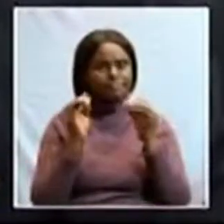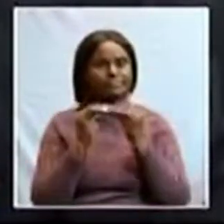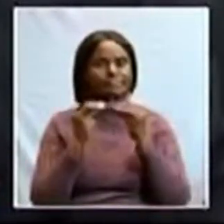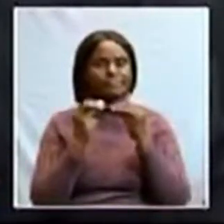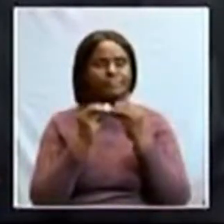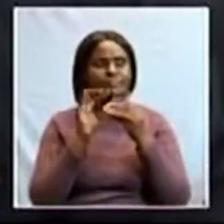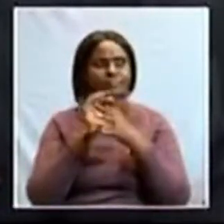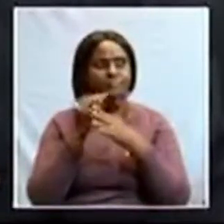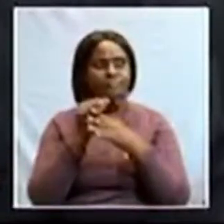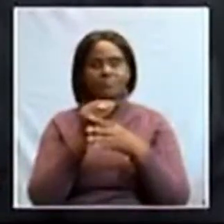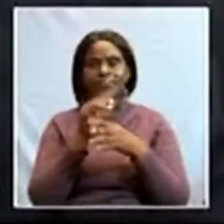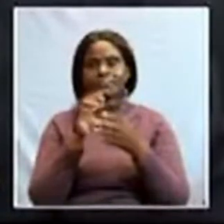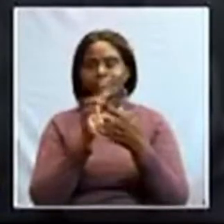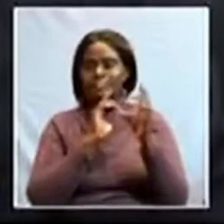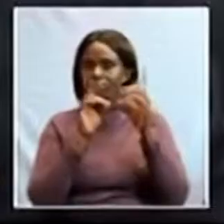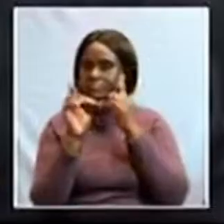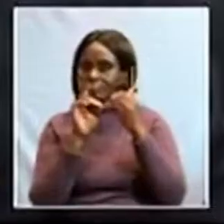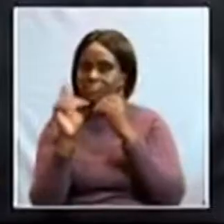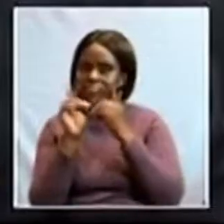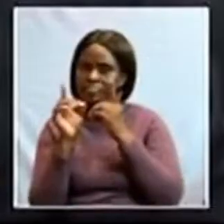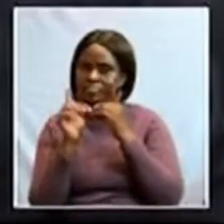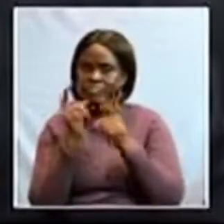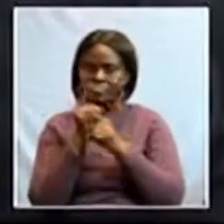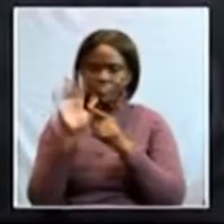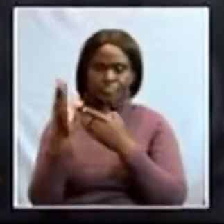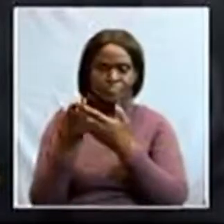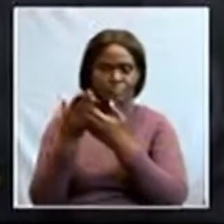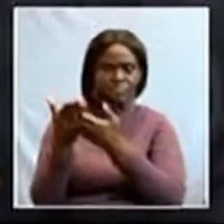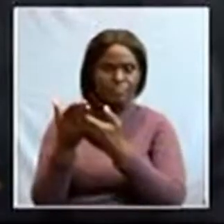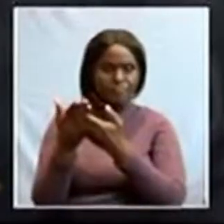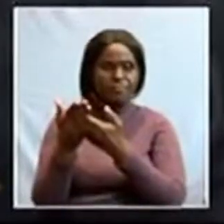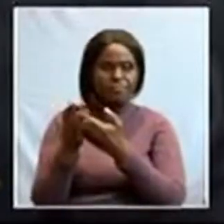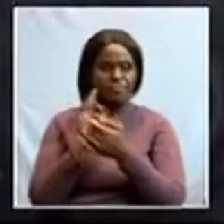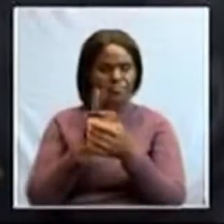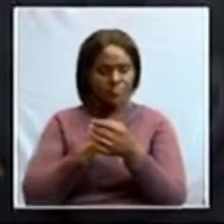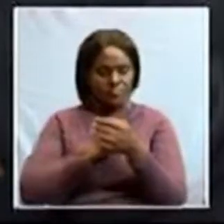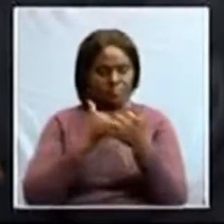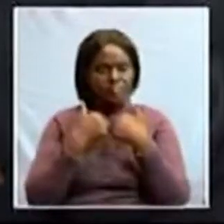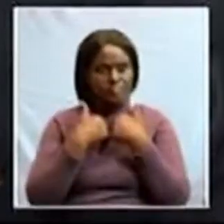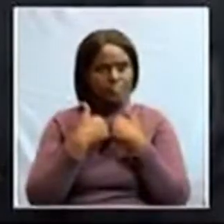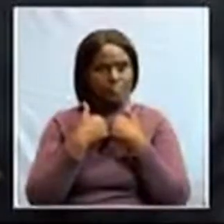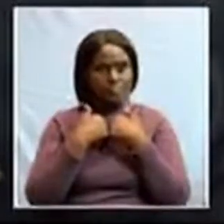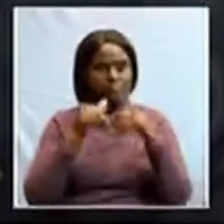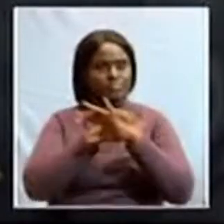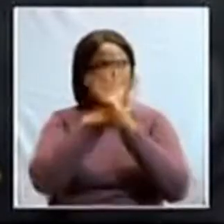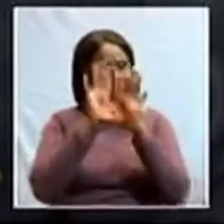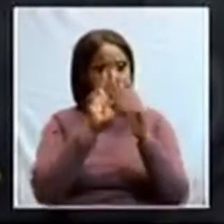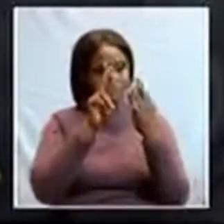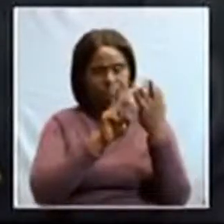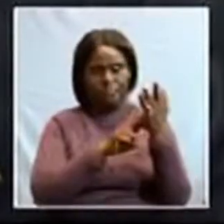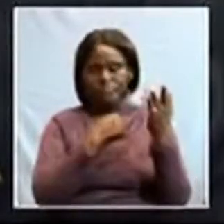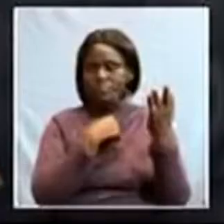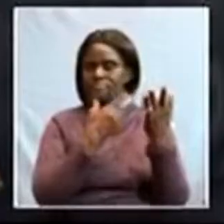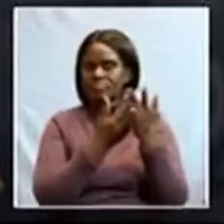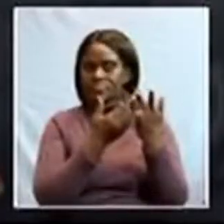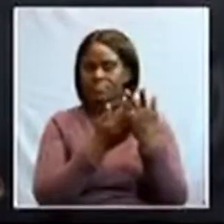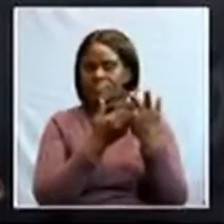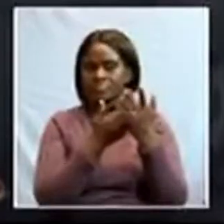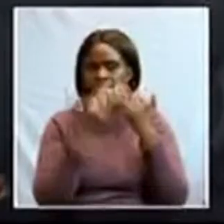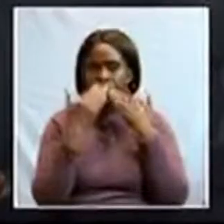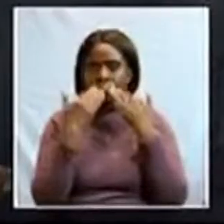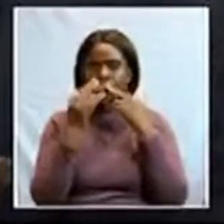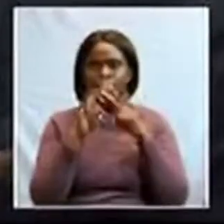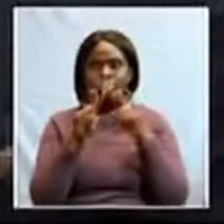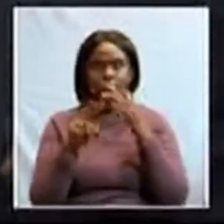or debased from your submission so that we have clear records? Thank you,